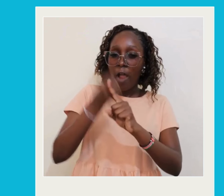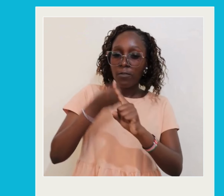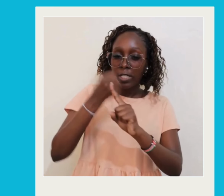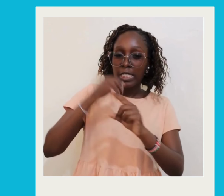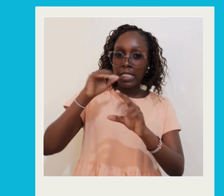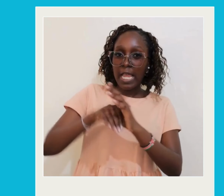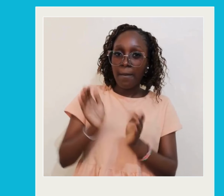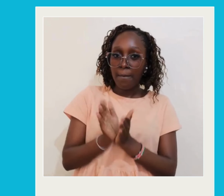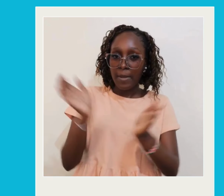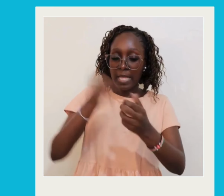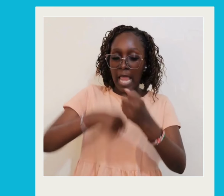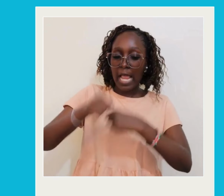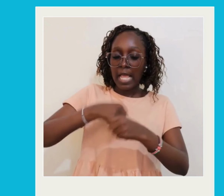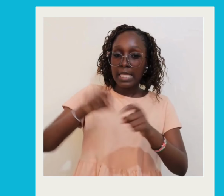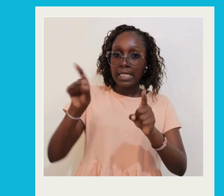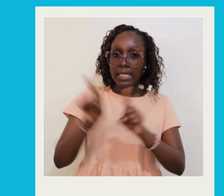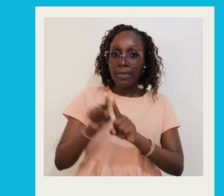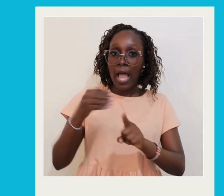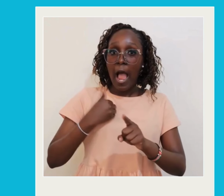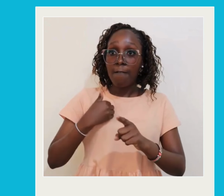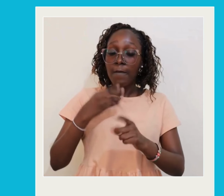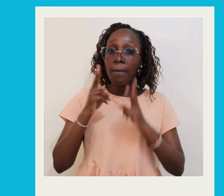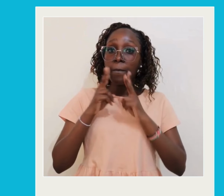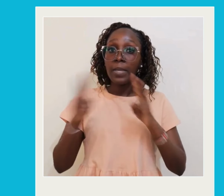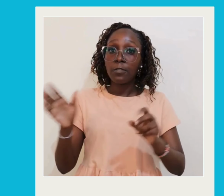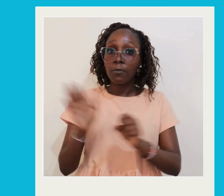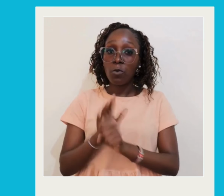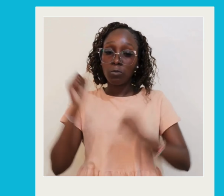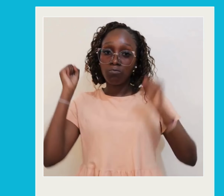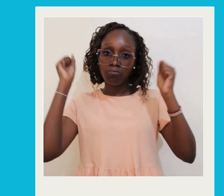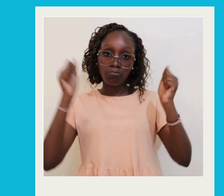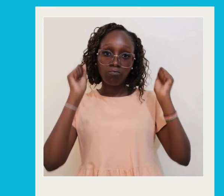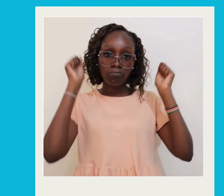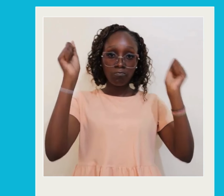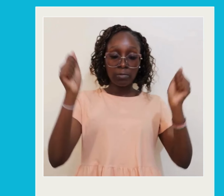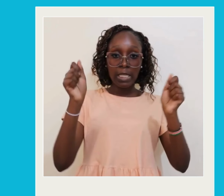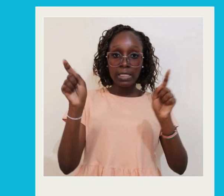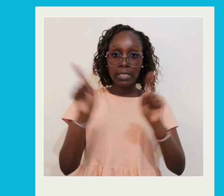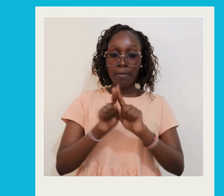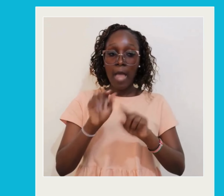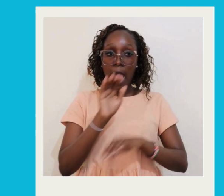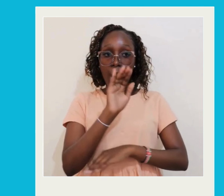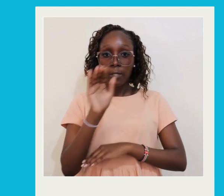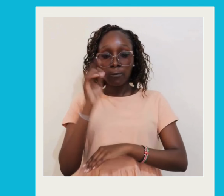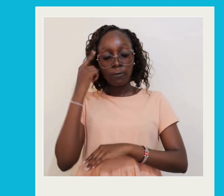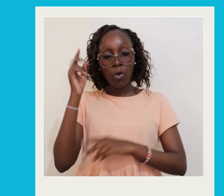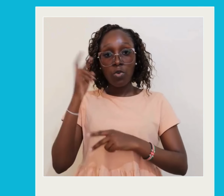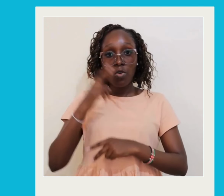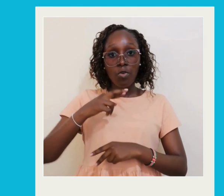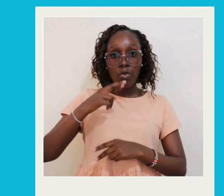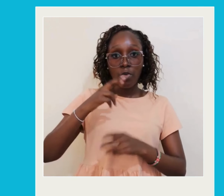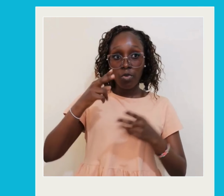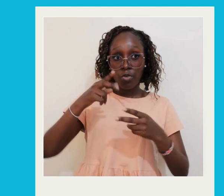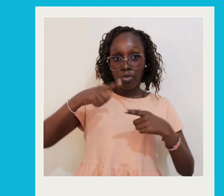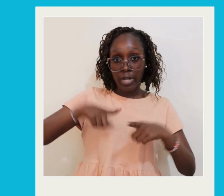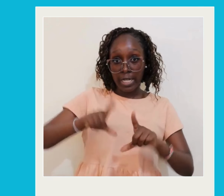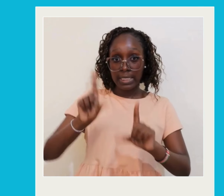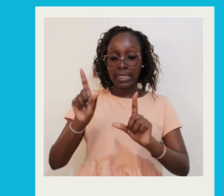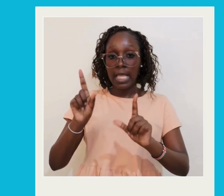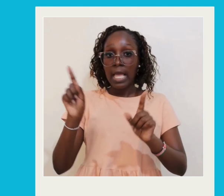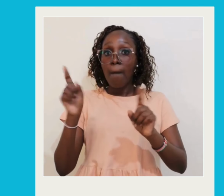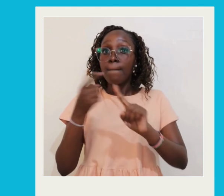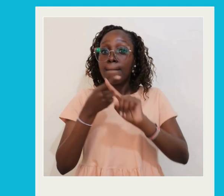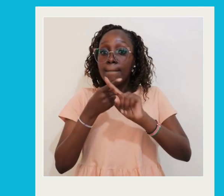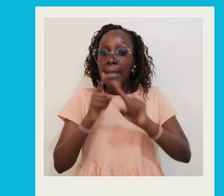advocacy. This means that PBOs may advocate on public benefit issues and exercise